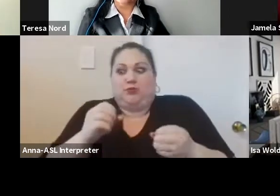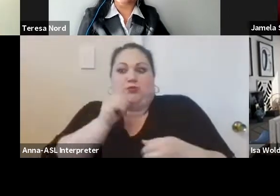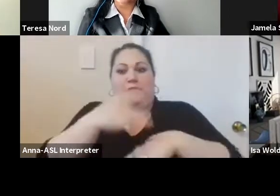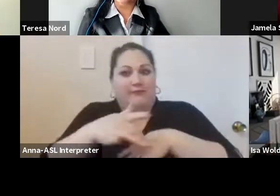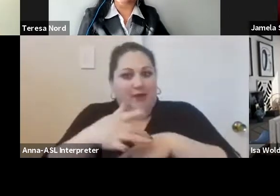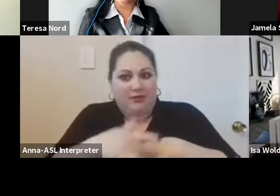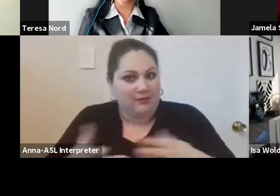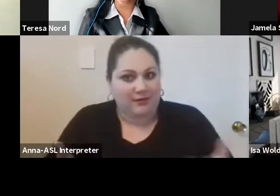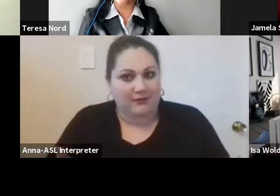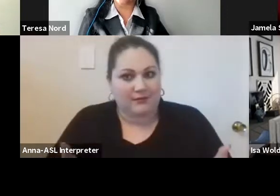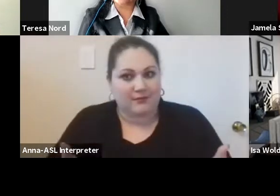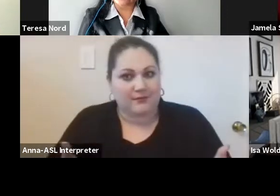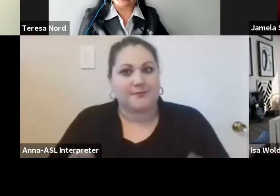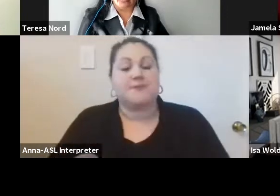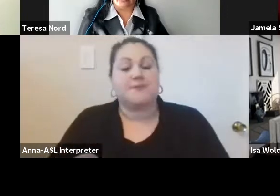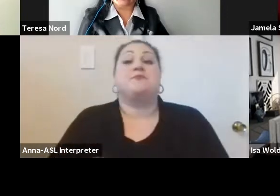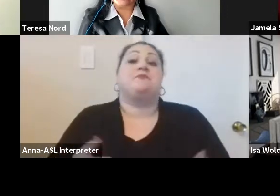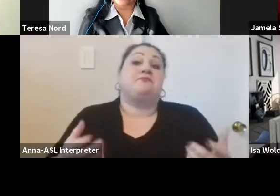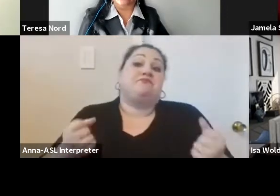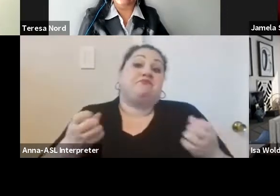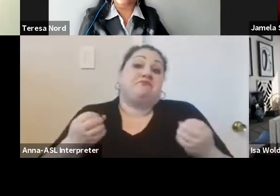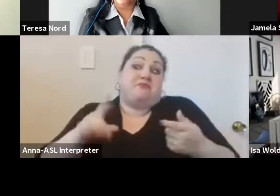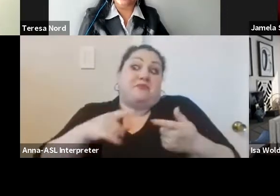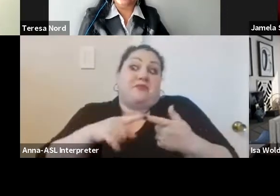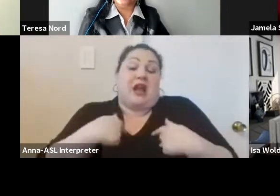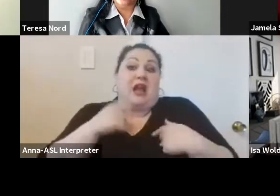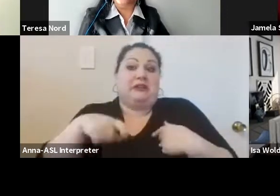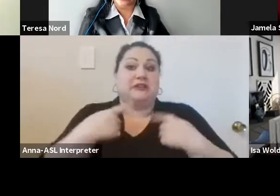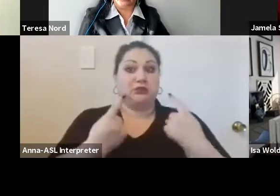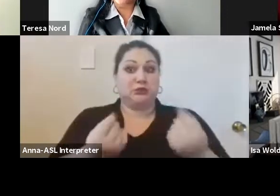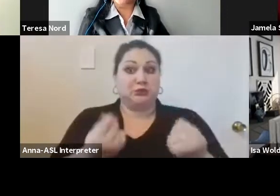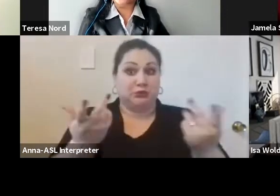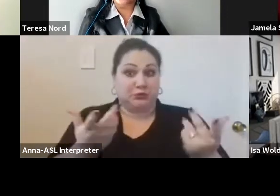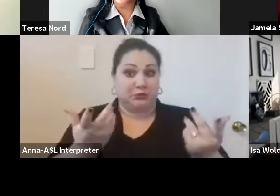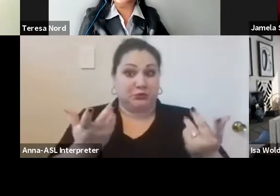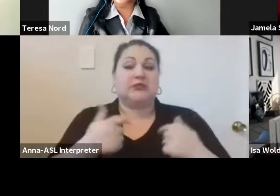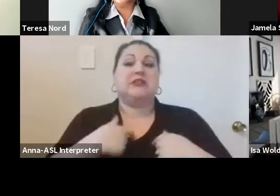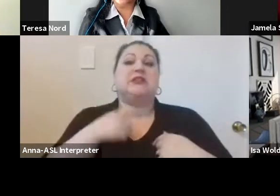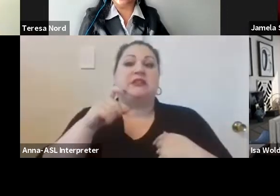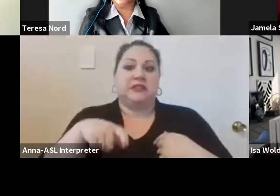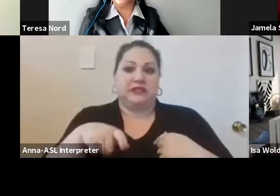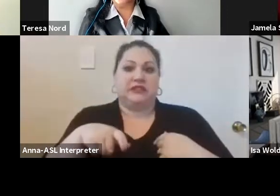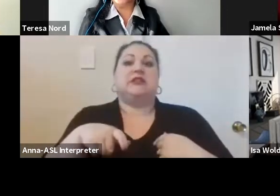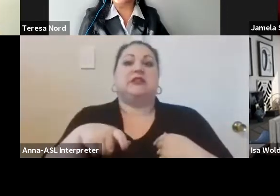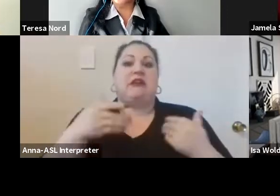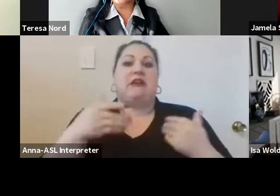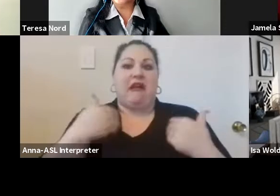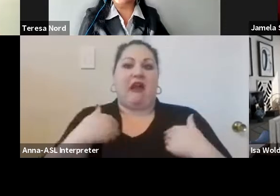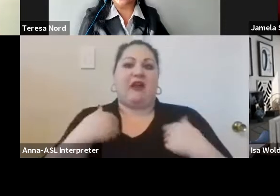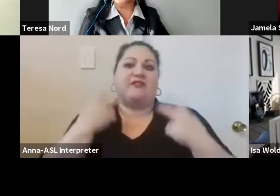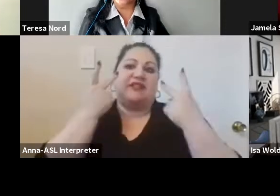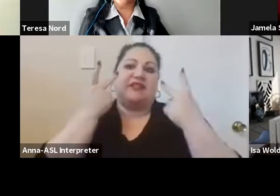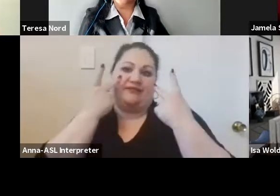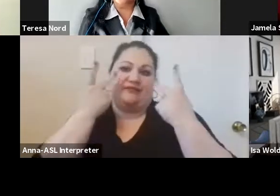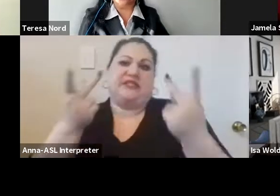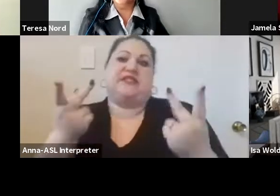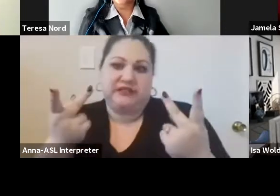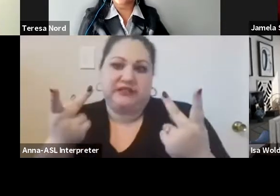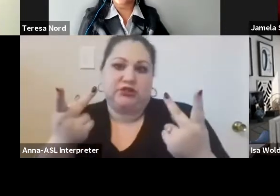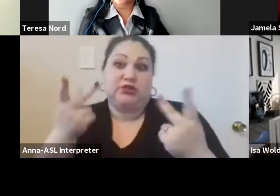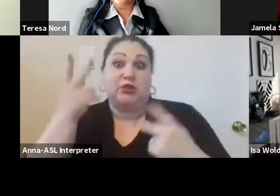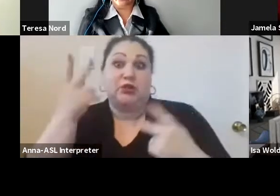absolutely daunting task of having visitations with my daughter where she was 60 miles away from